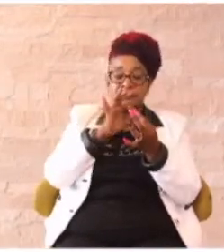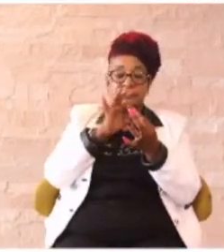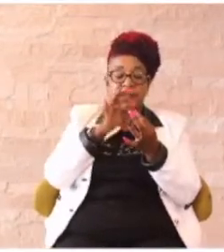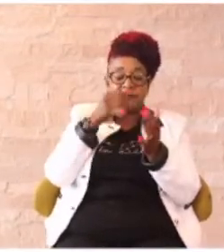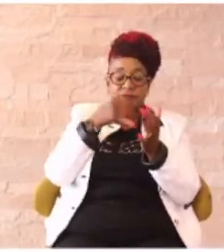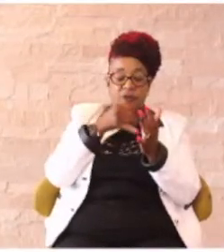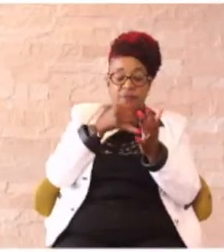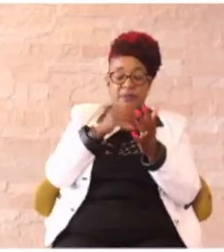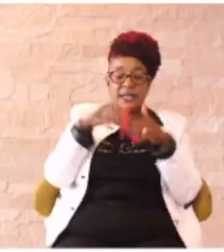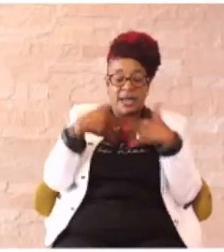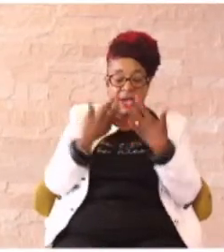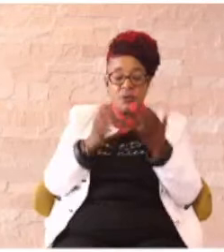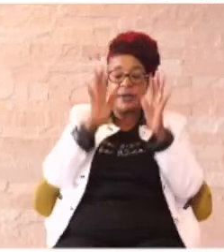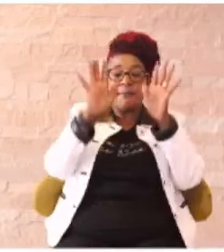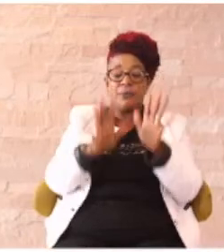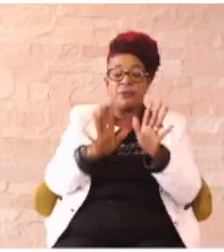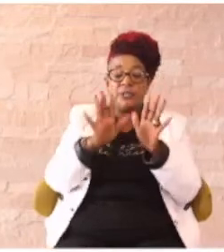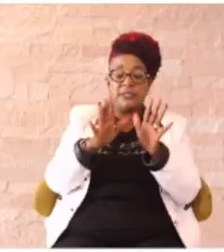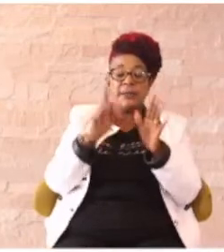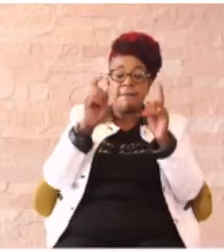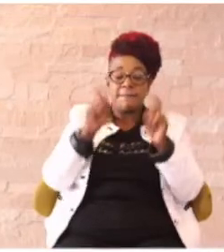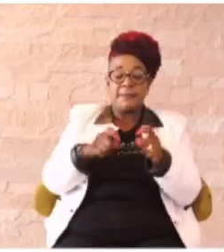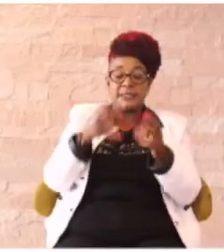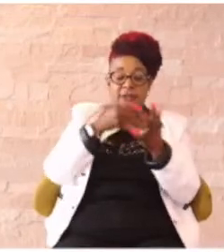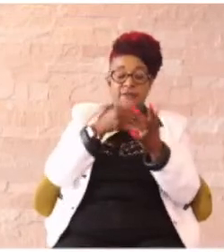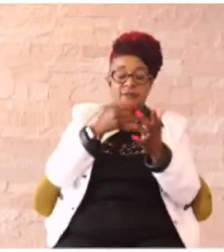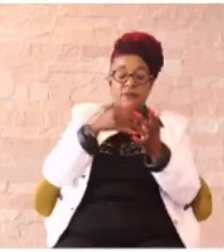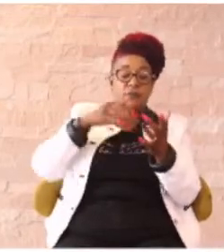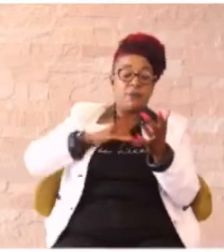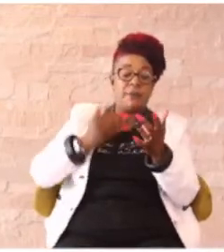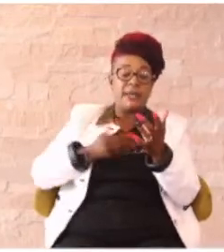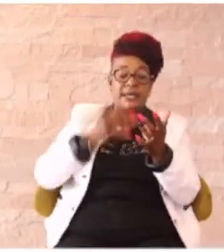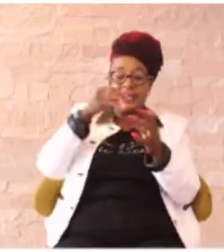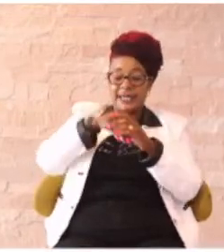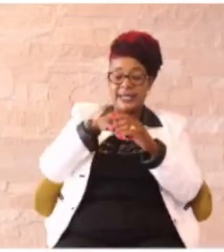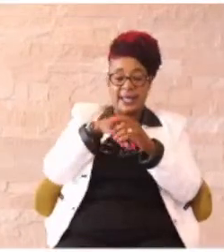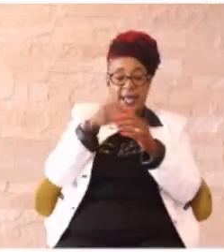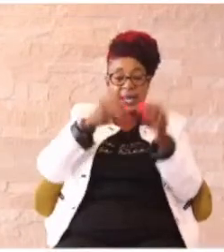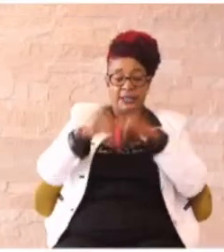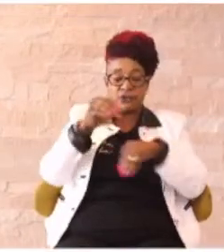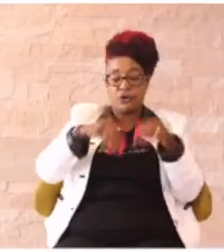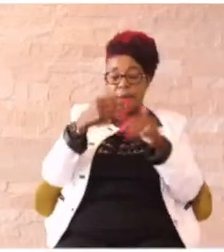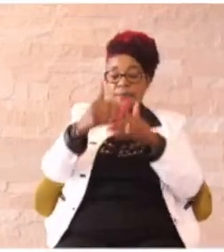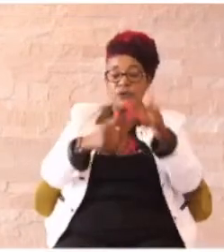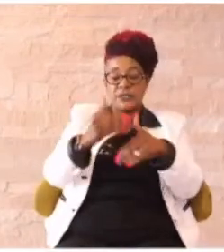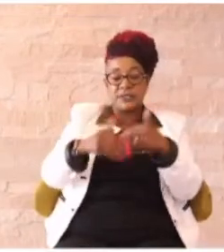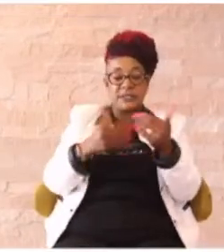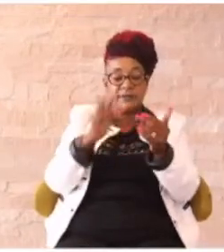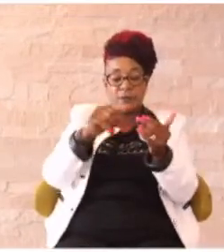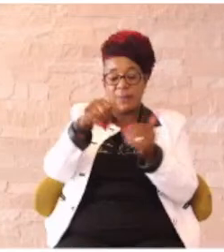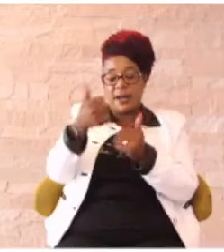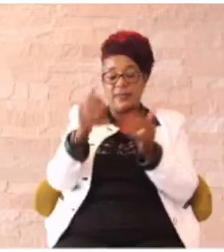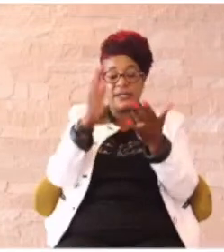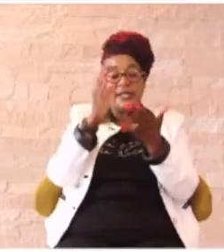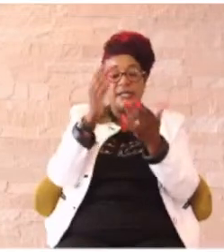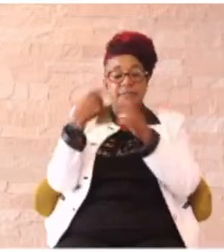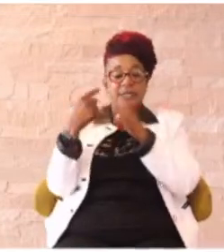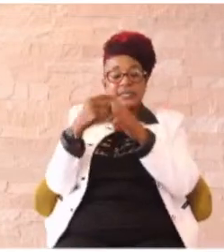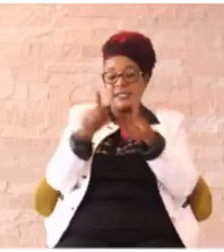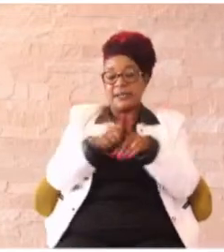how important women's involvement in election process I understand from others'